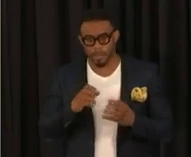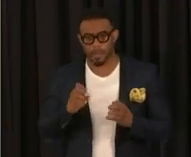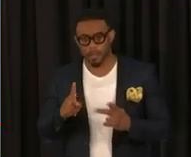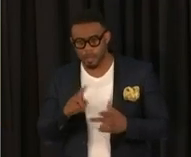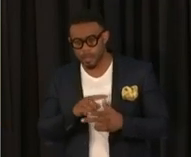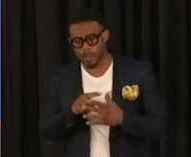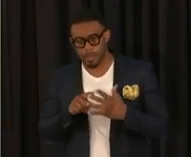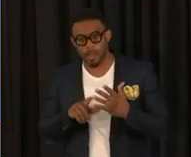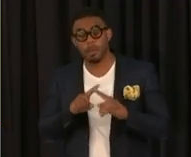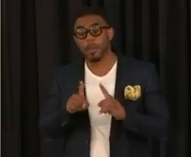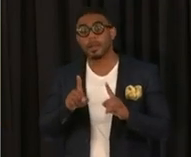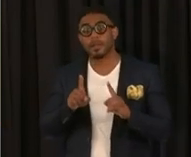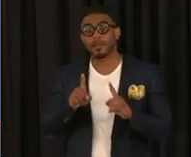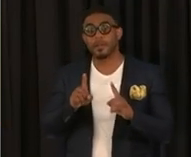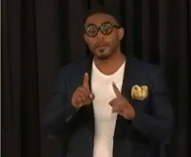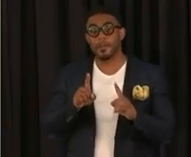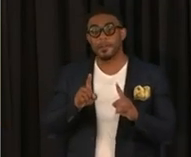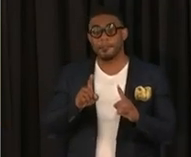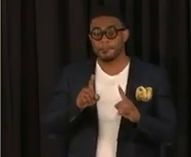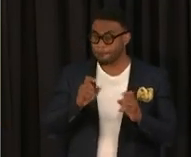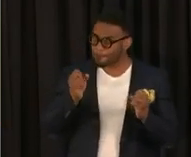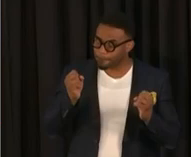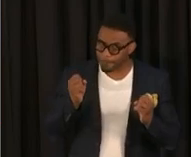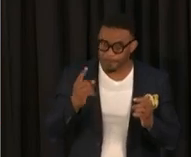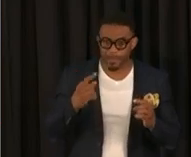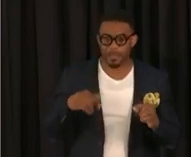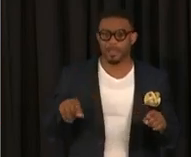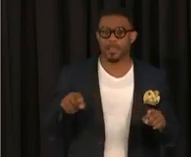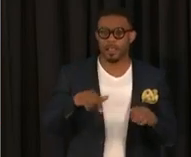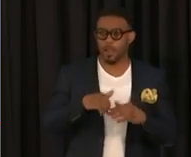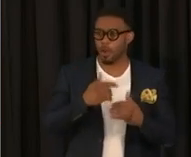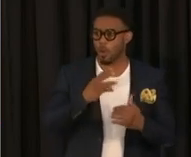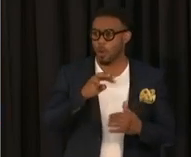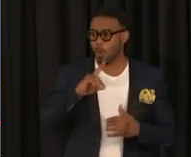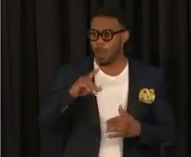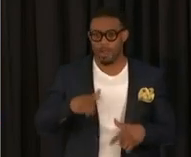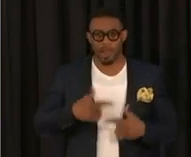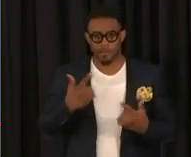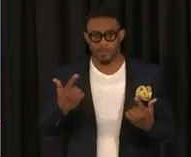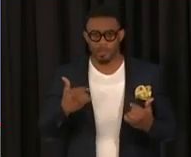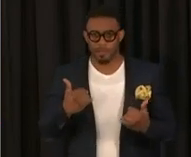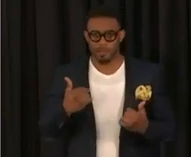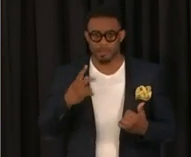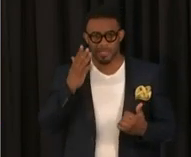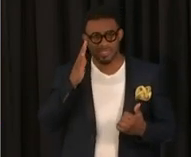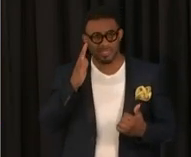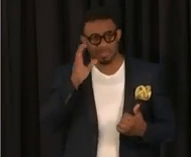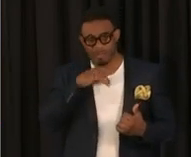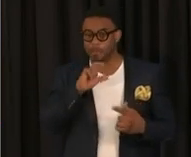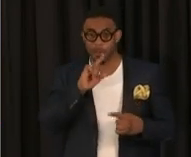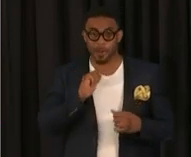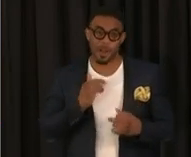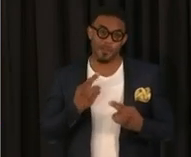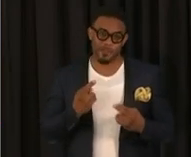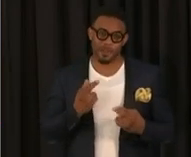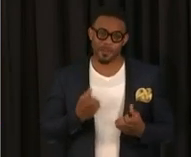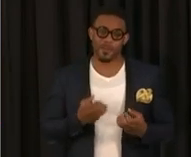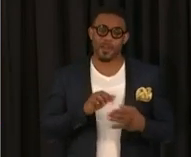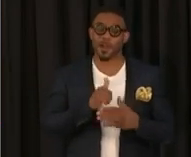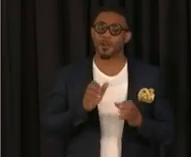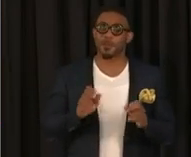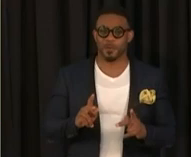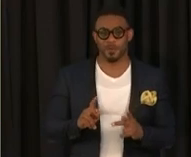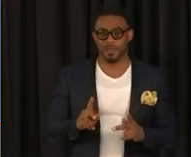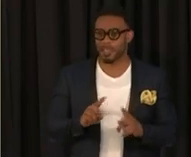and opportunities. But, you know, many of this wildlife, it may seem foreign, but it's really our friend. And also provide